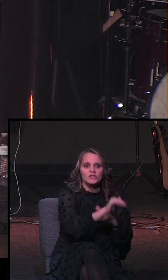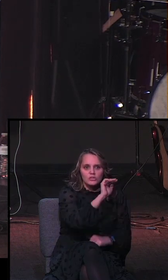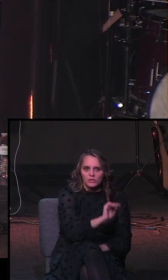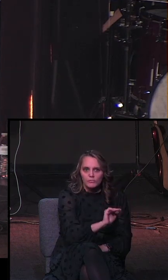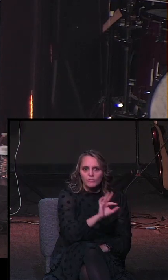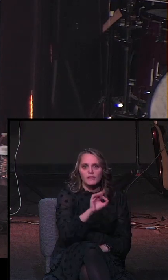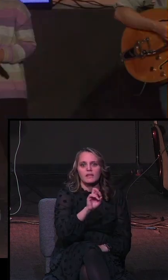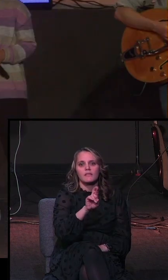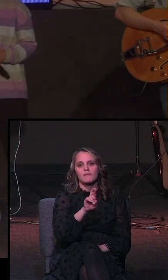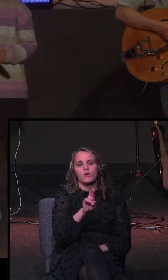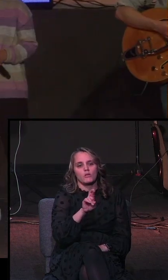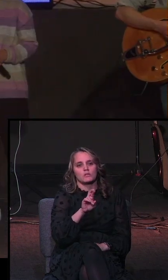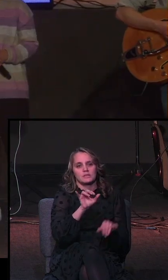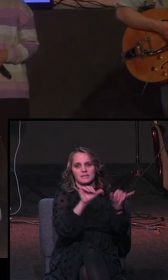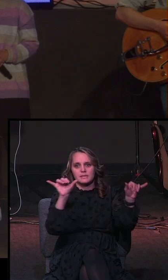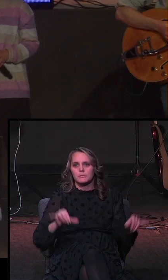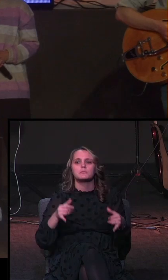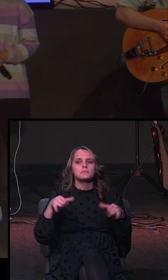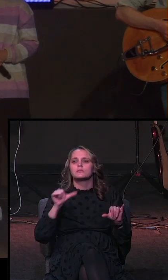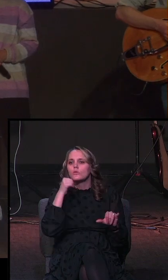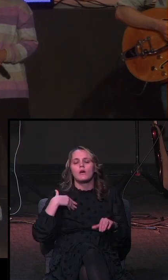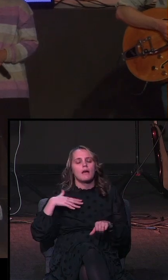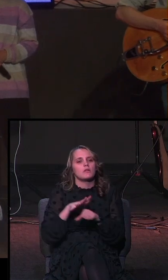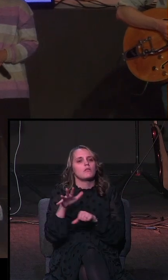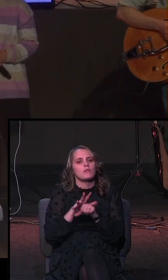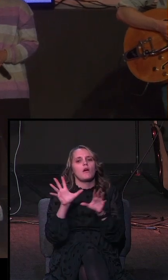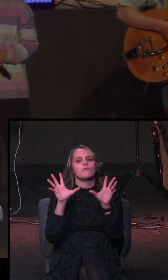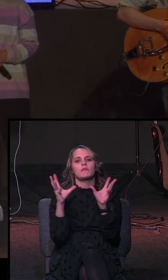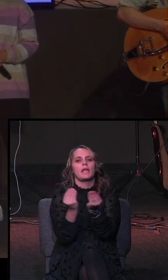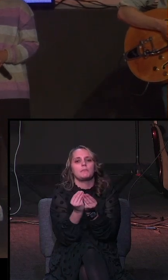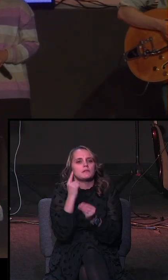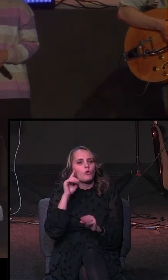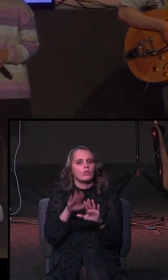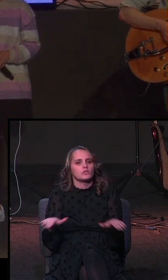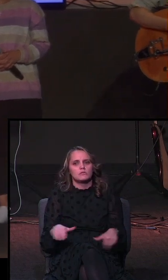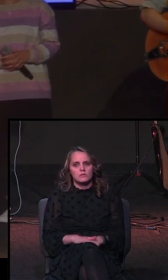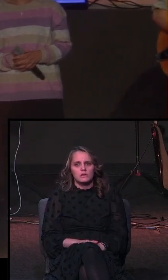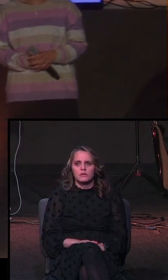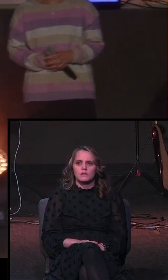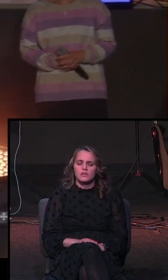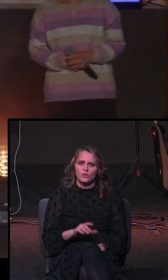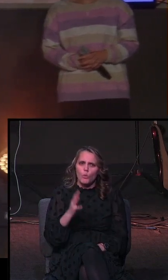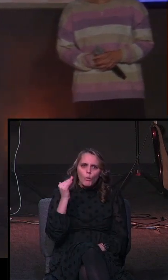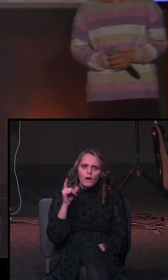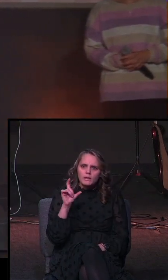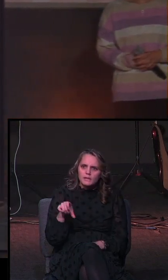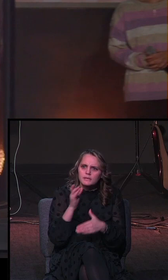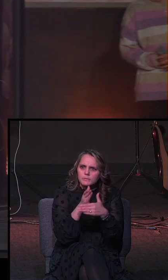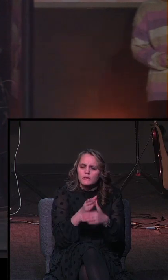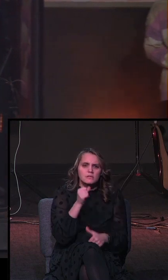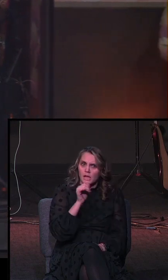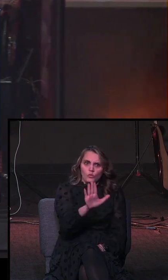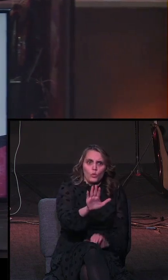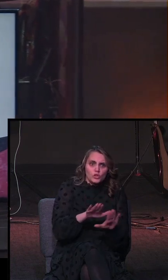enough foster care families for them? Why should that bother you? That's not your kids, not my kids. It